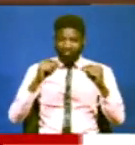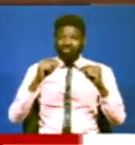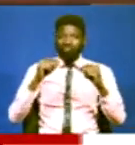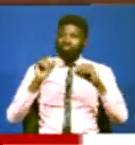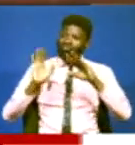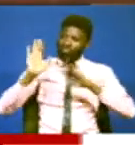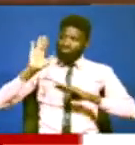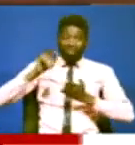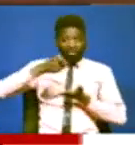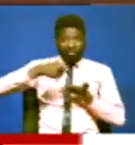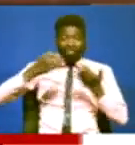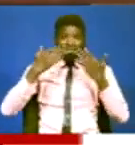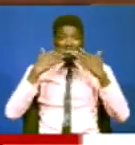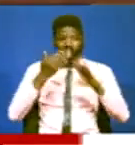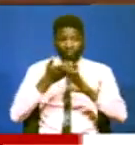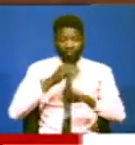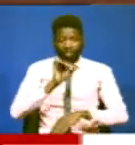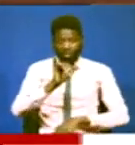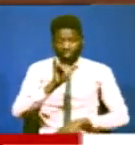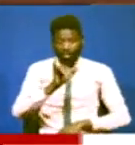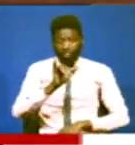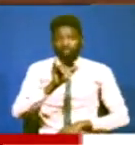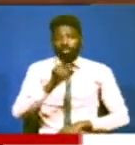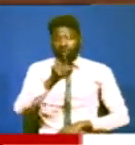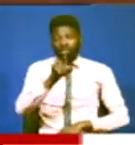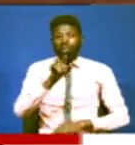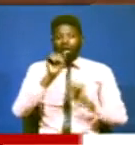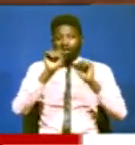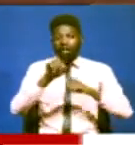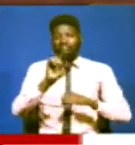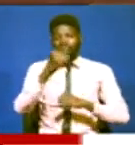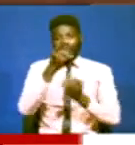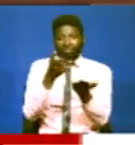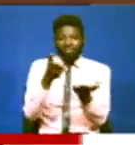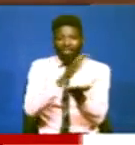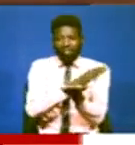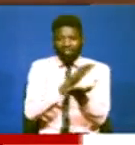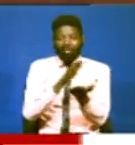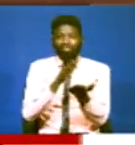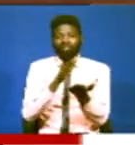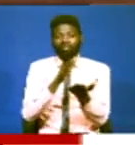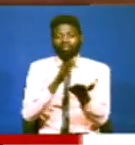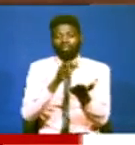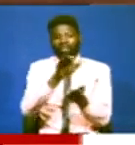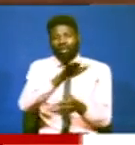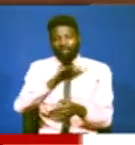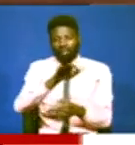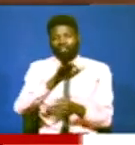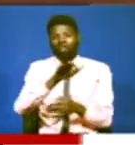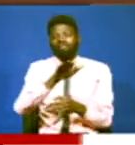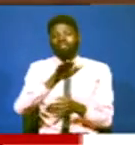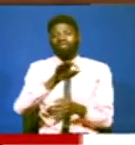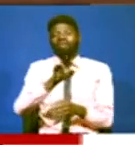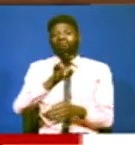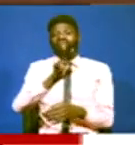can kindly take us in page 1 of chair and members, volume 2 of the bundle of witness statements,